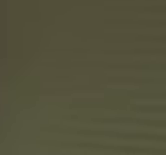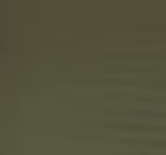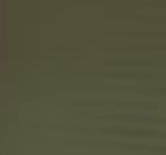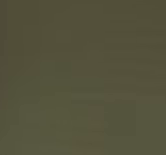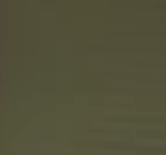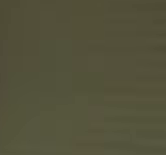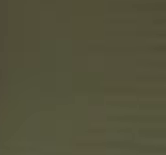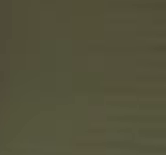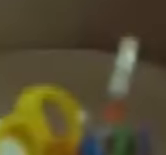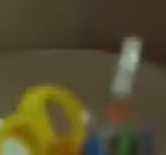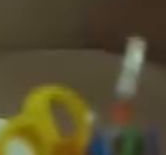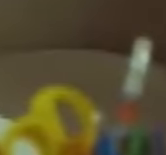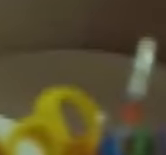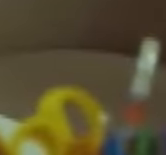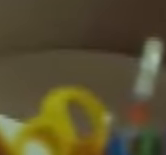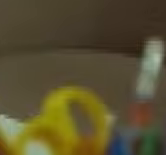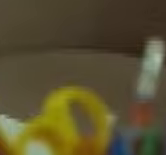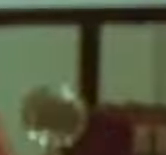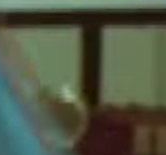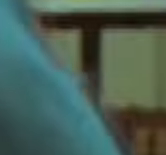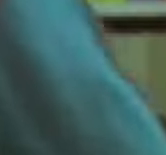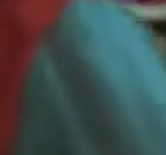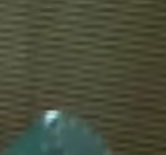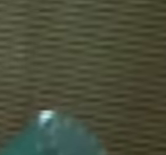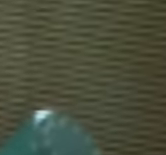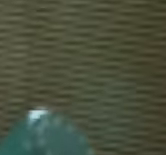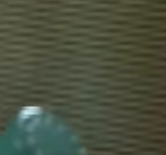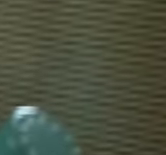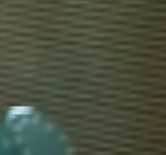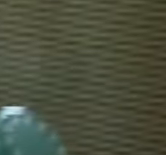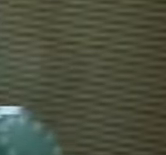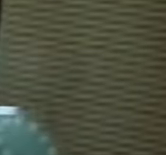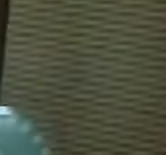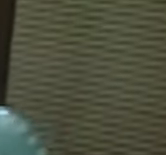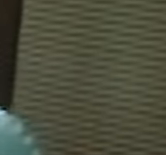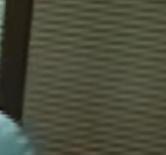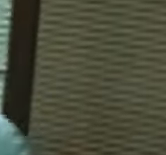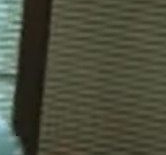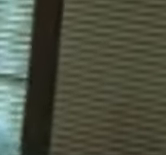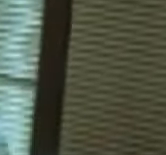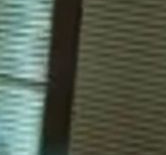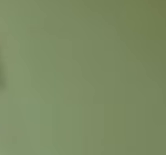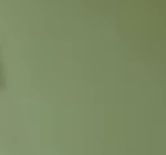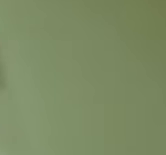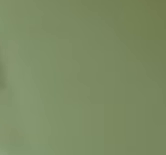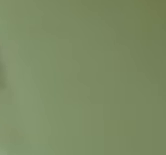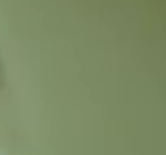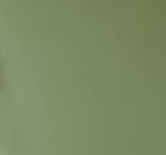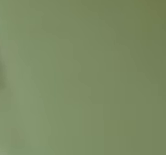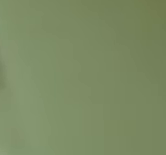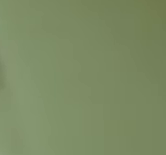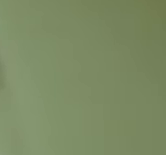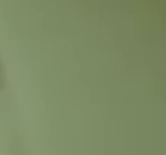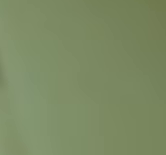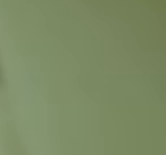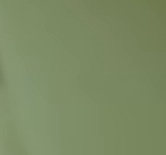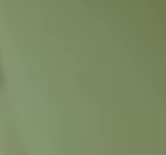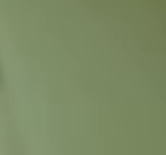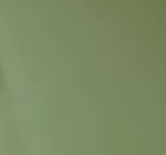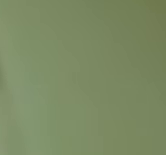Thinking. Yep. For my business, this means having an ICT partner that's way ahead of the